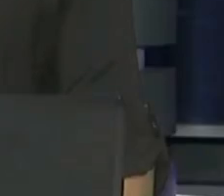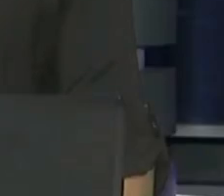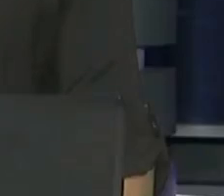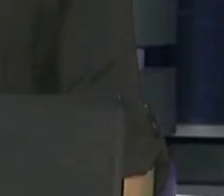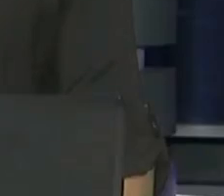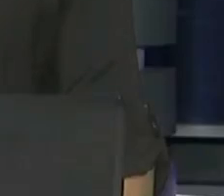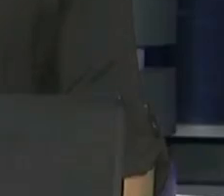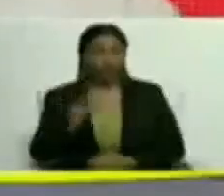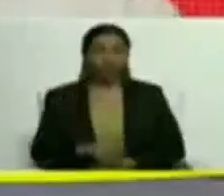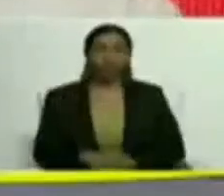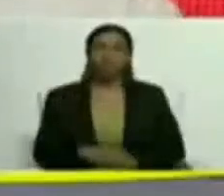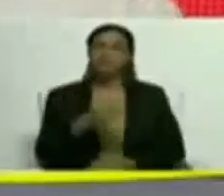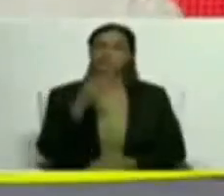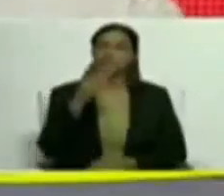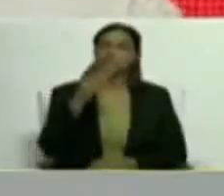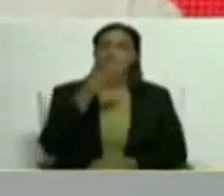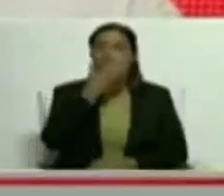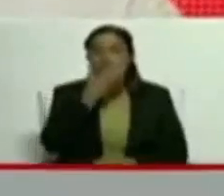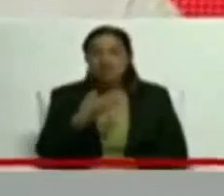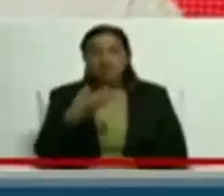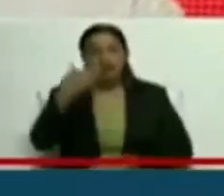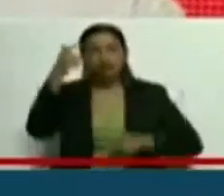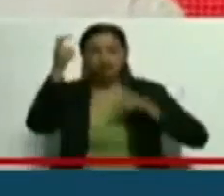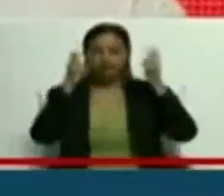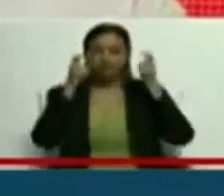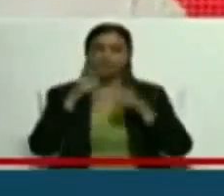independence. We're there,